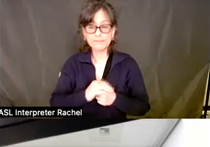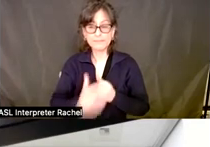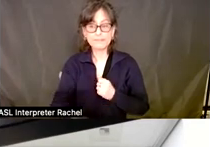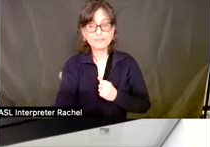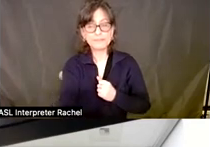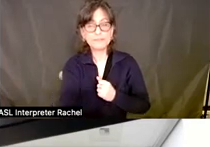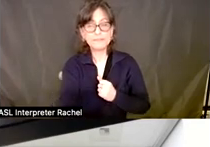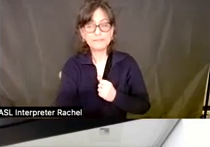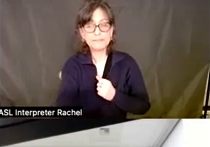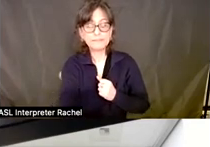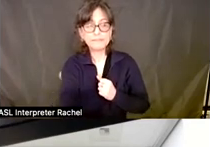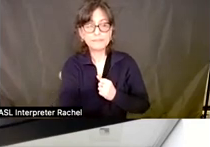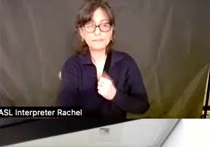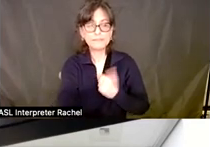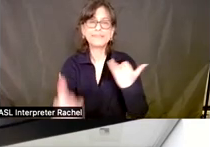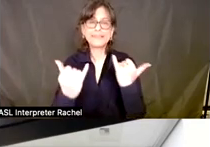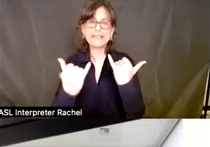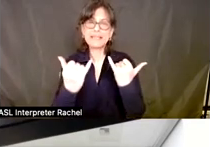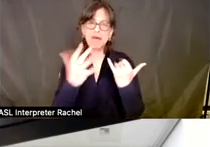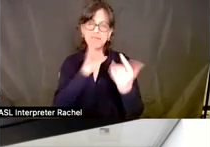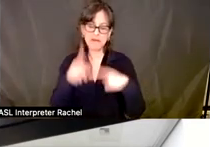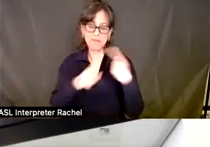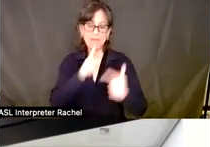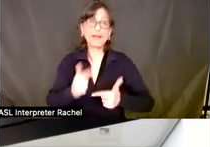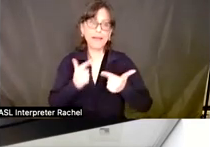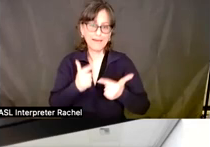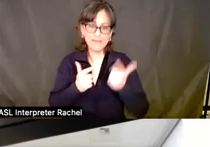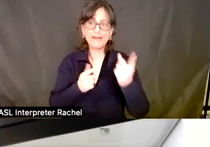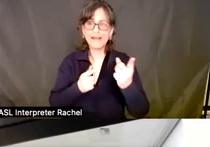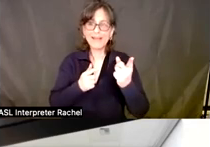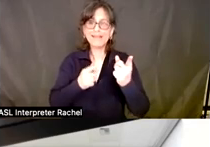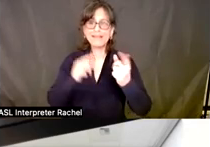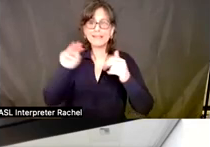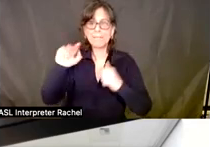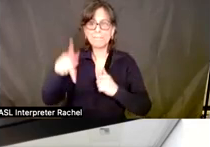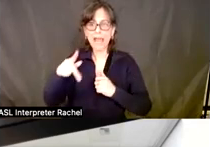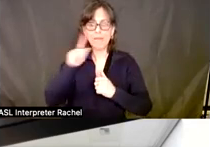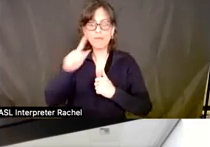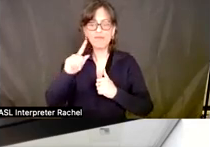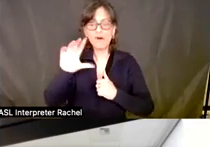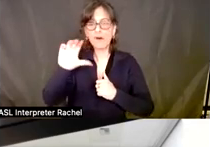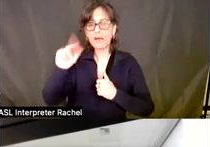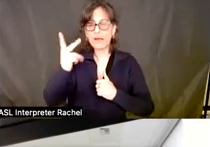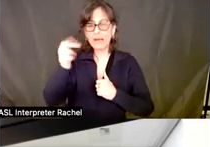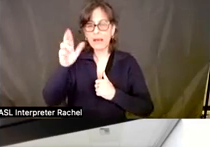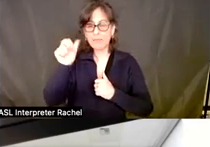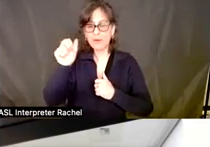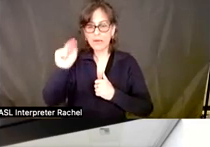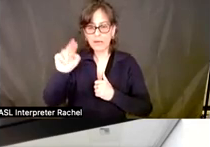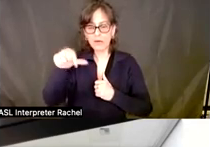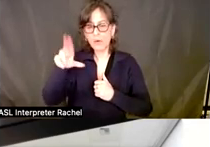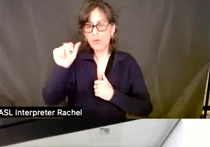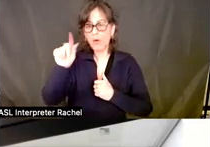Now, moving to reality. This is the geologic map of the Cambria Quadrangle. And this is why